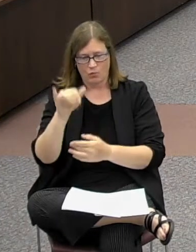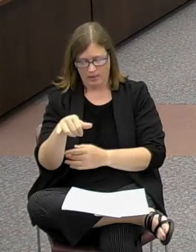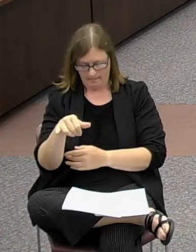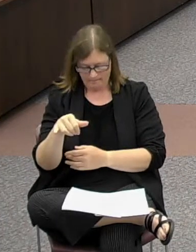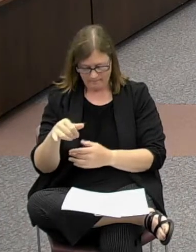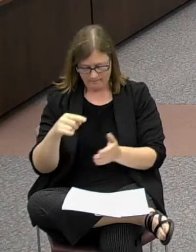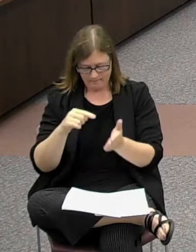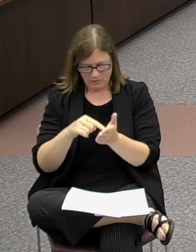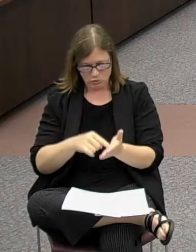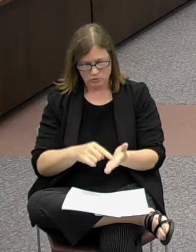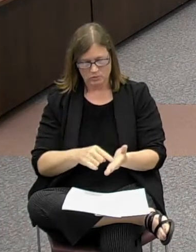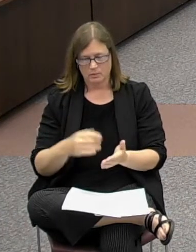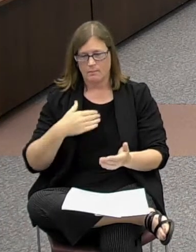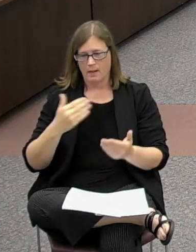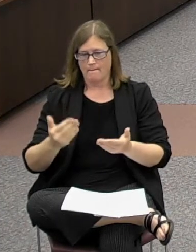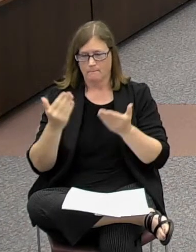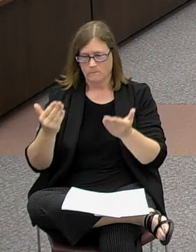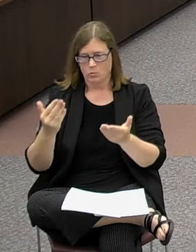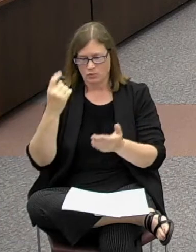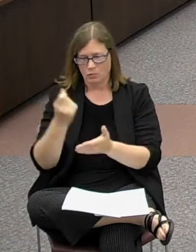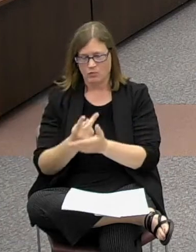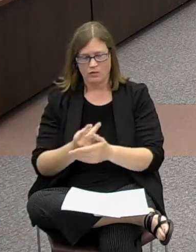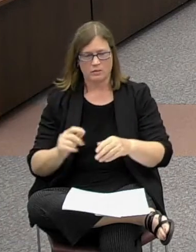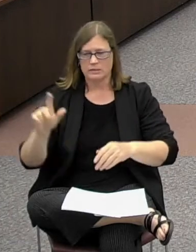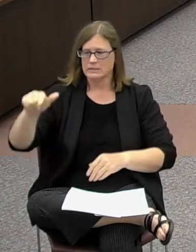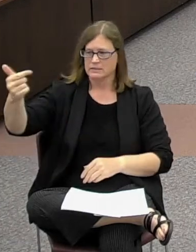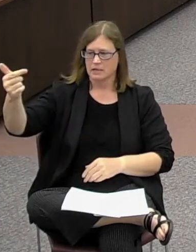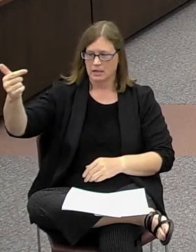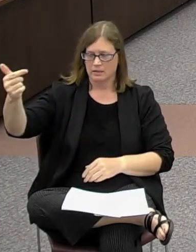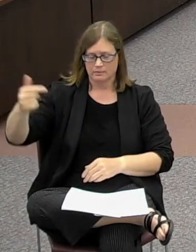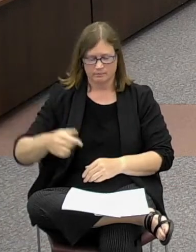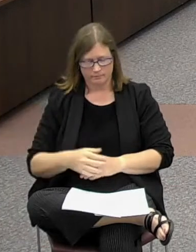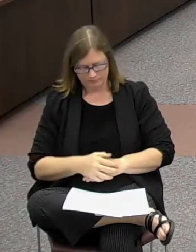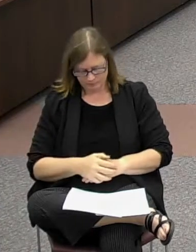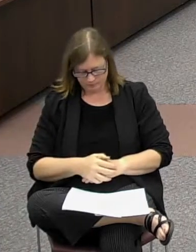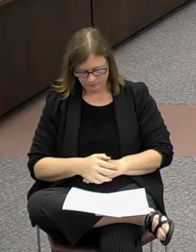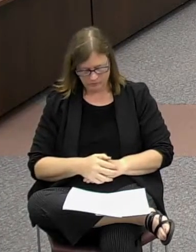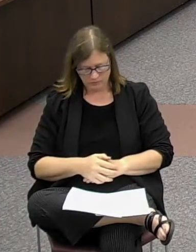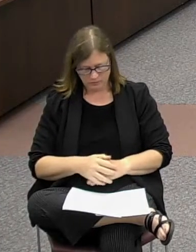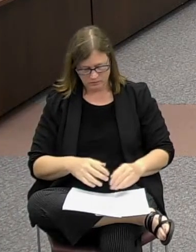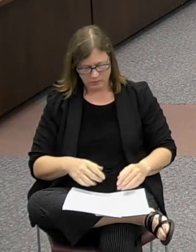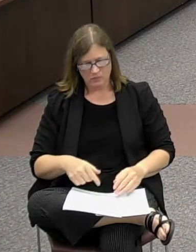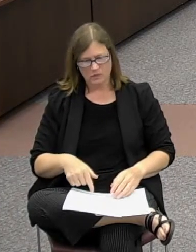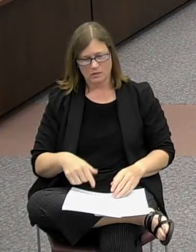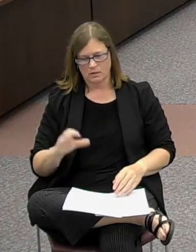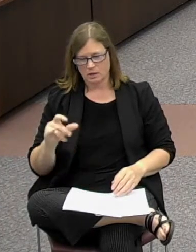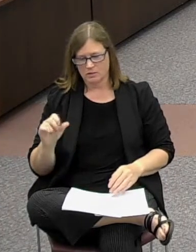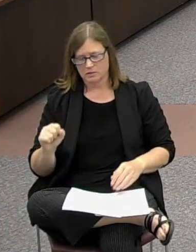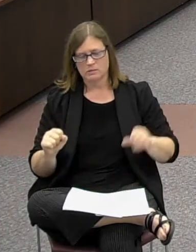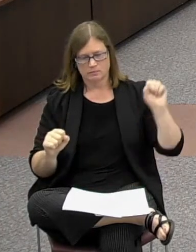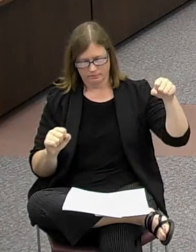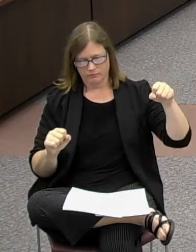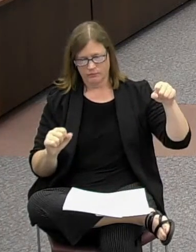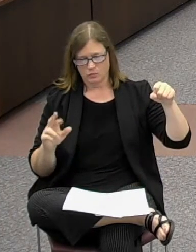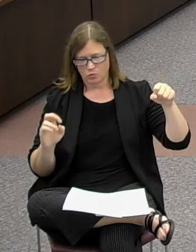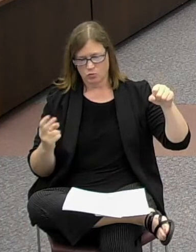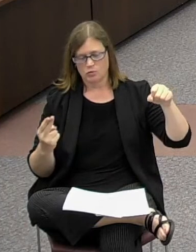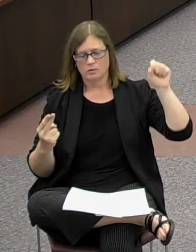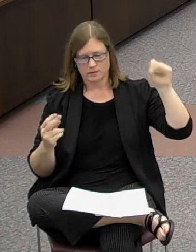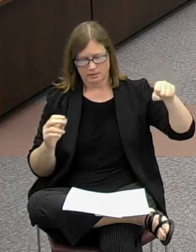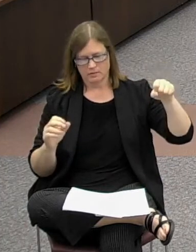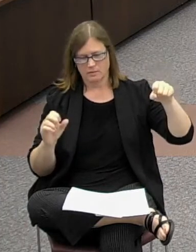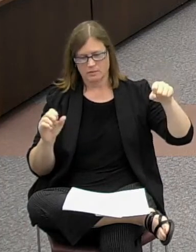No questions. It'll be my motion for approval. Second. Rob's motion and Barb seconds. Charlie? Ms. Howard Collins? Yes. Ms. Roach? Yes.